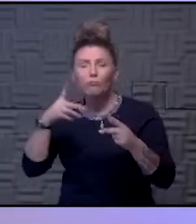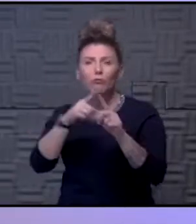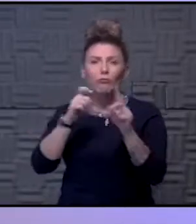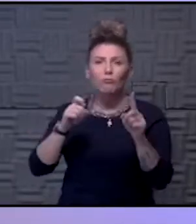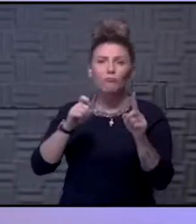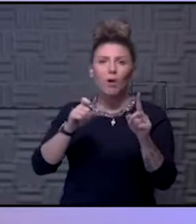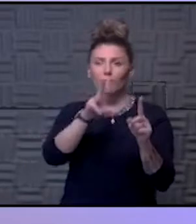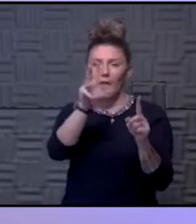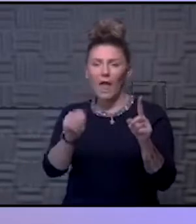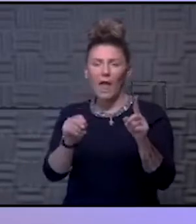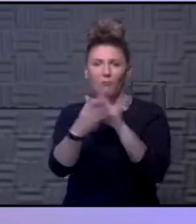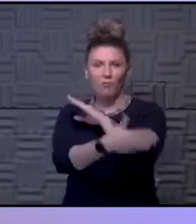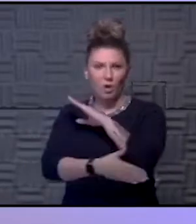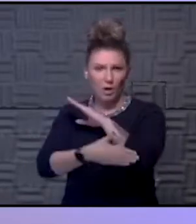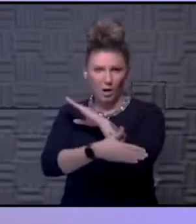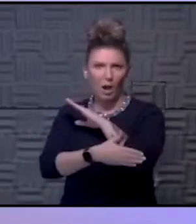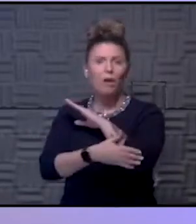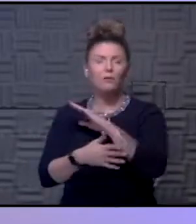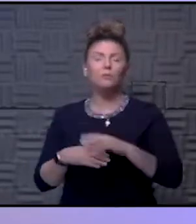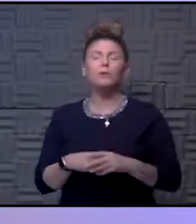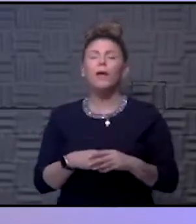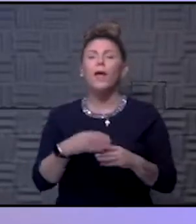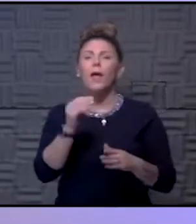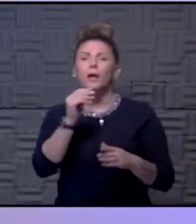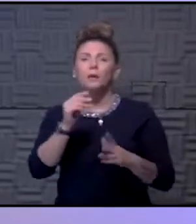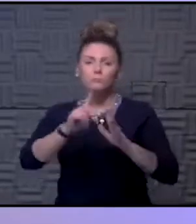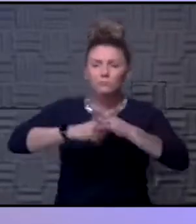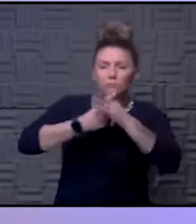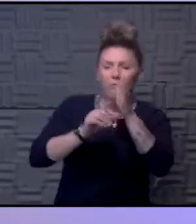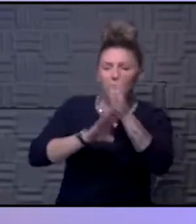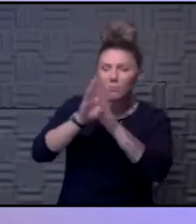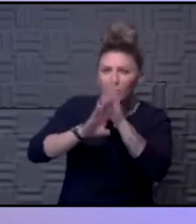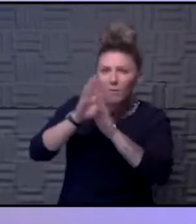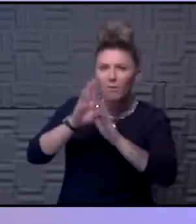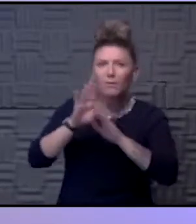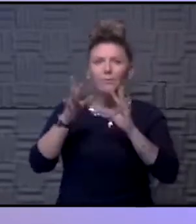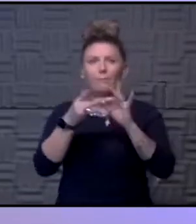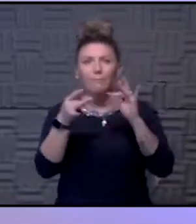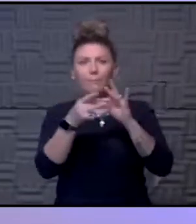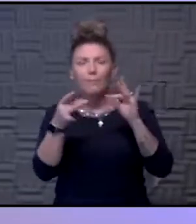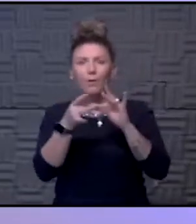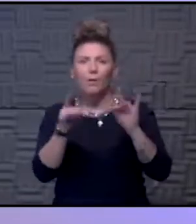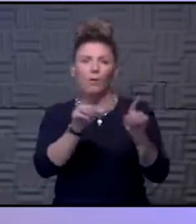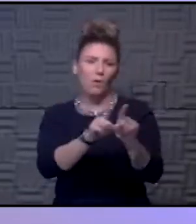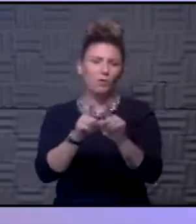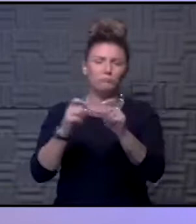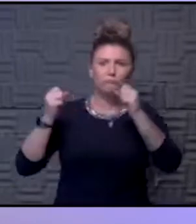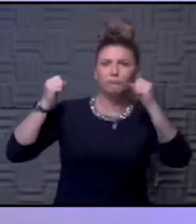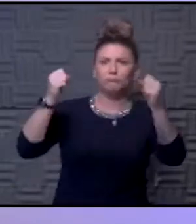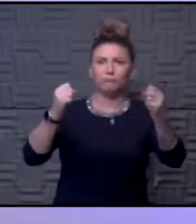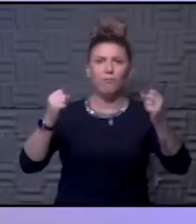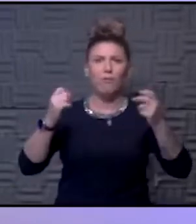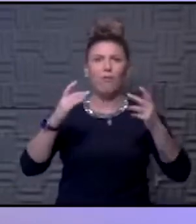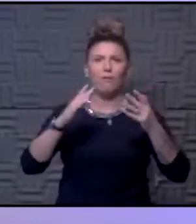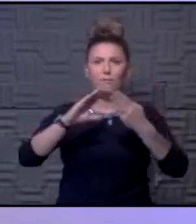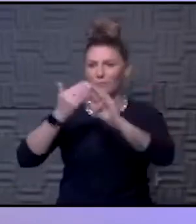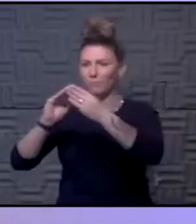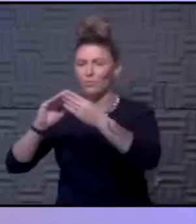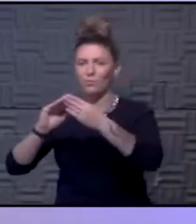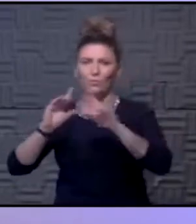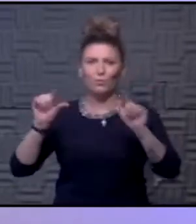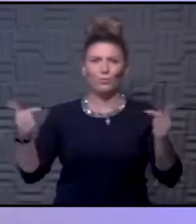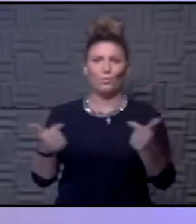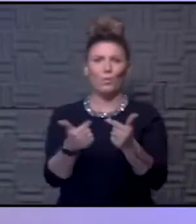countries to develop this messaging. And we also have a strong group of community